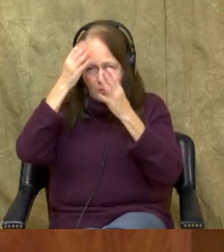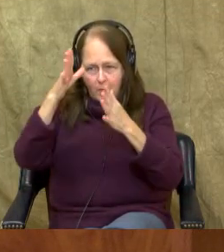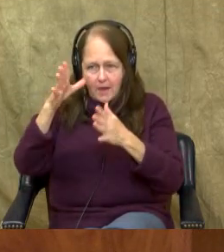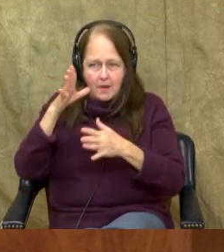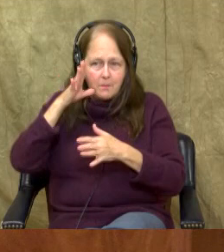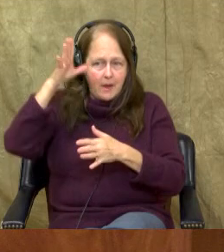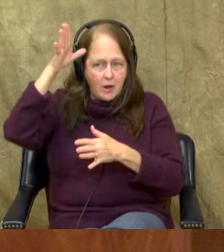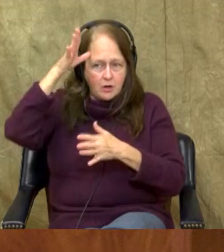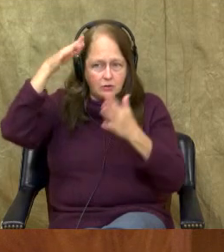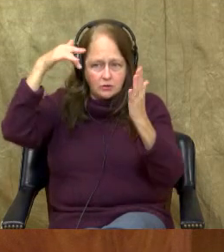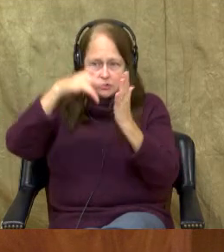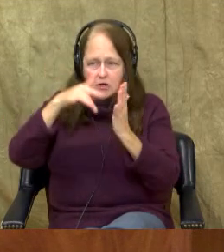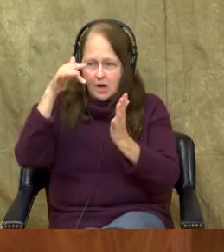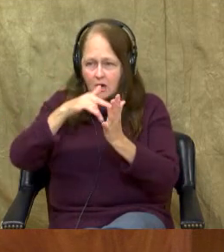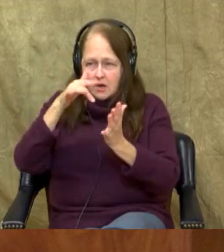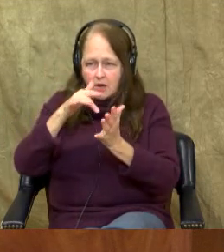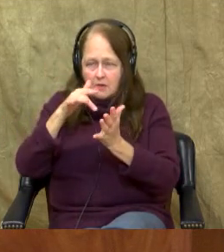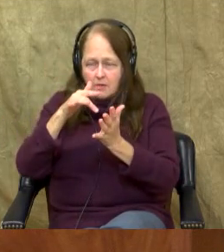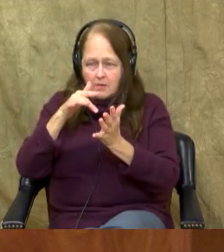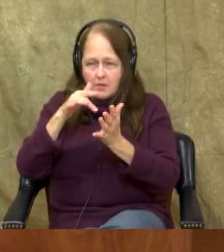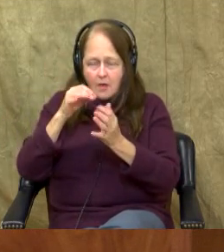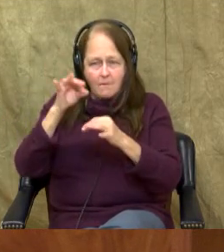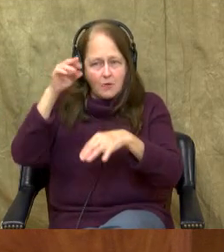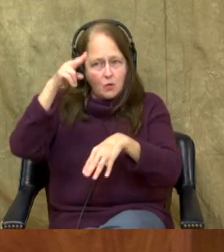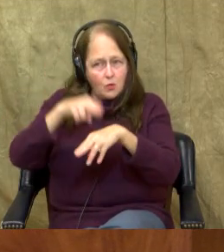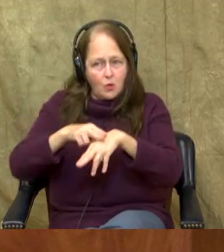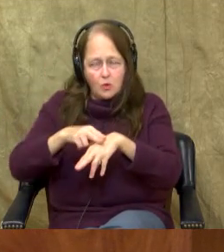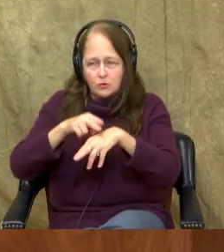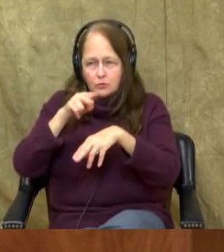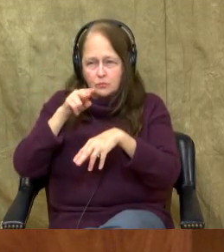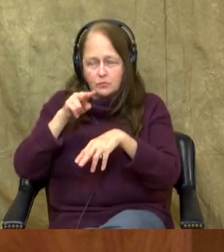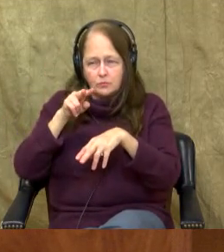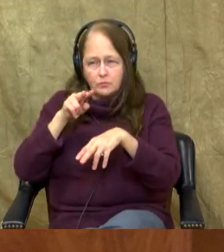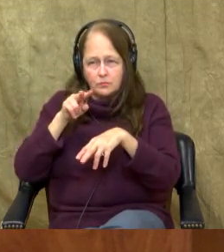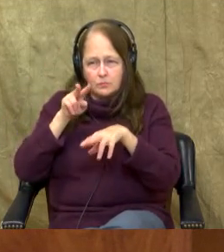are studying. And, of course, you are tuning